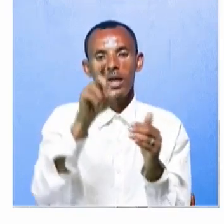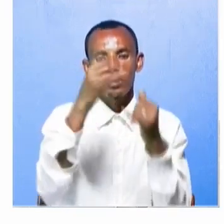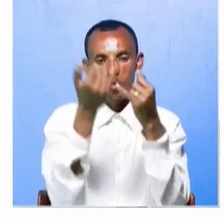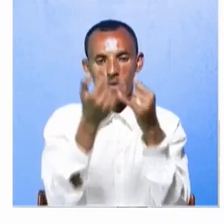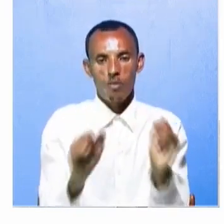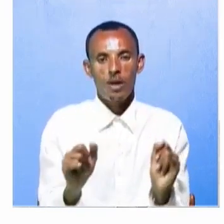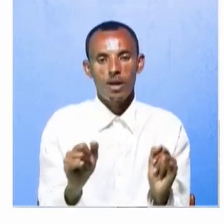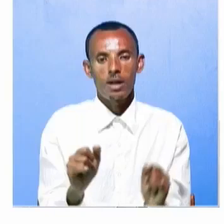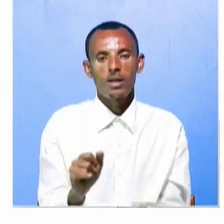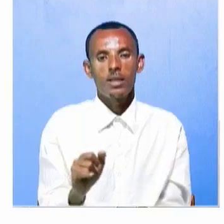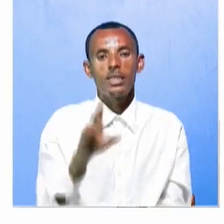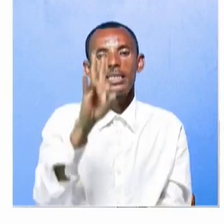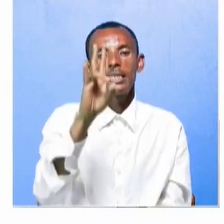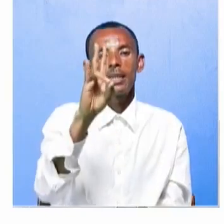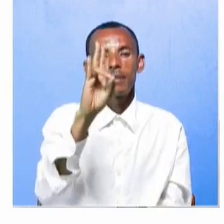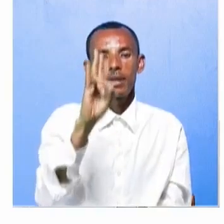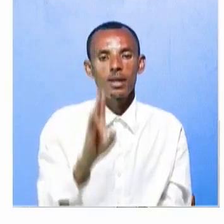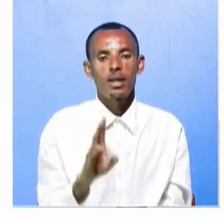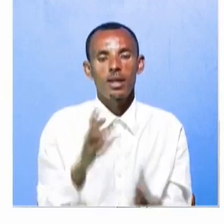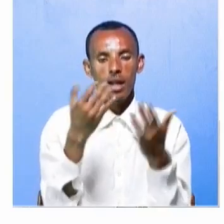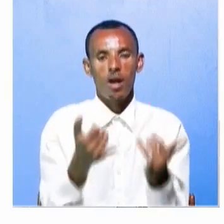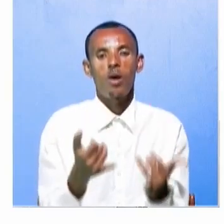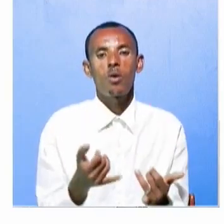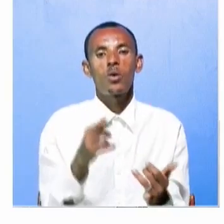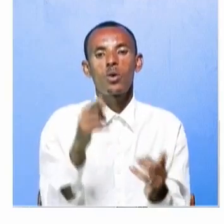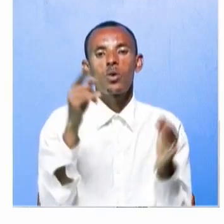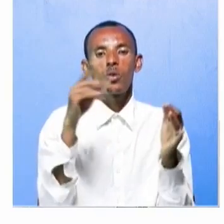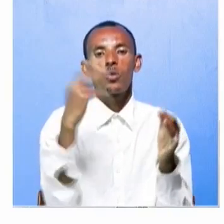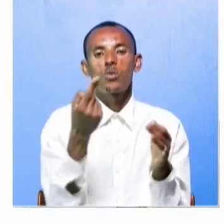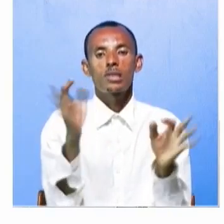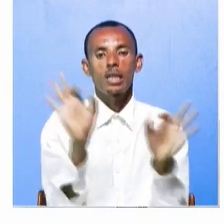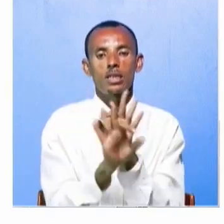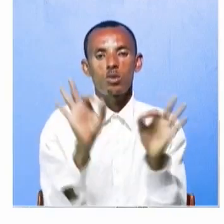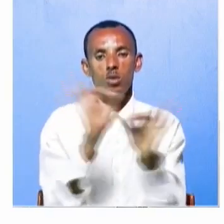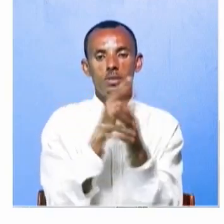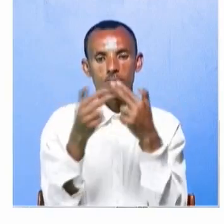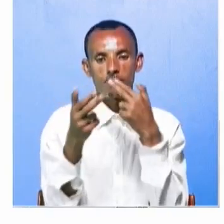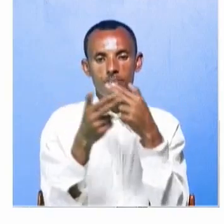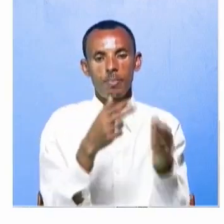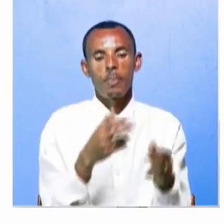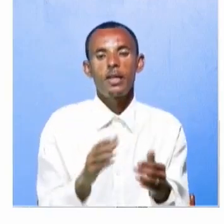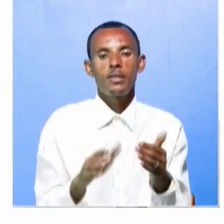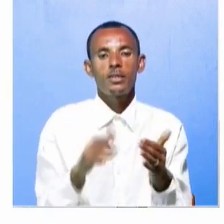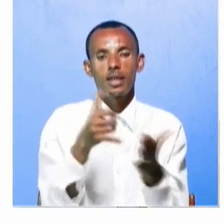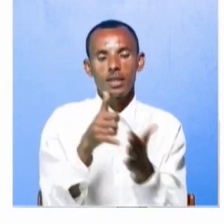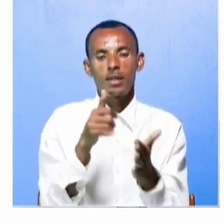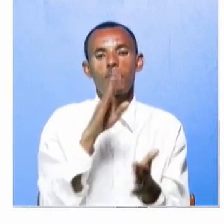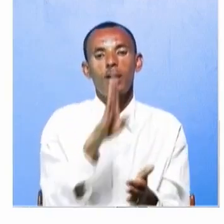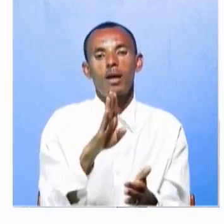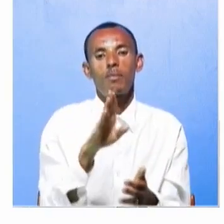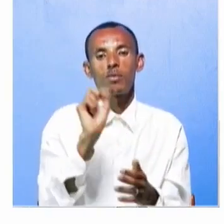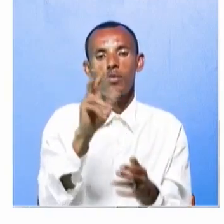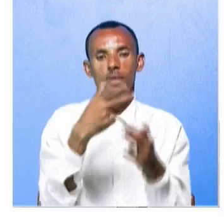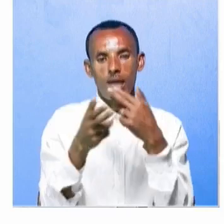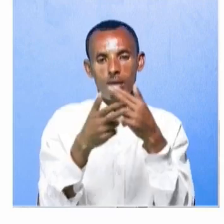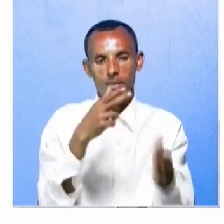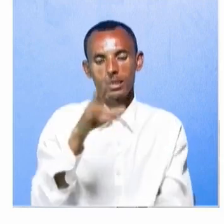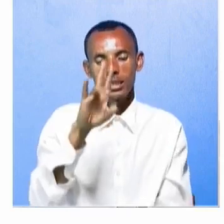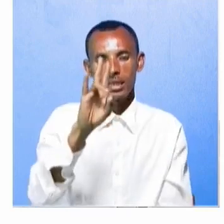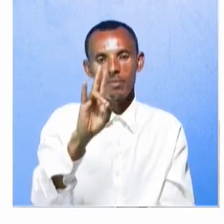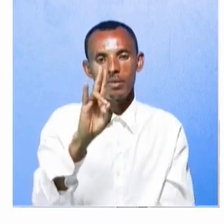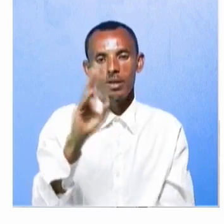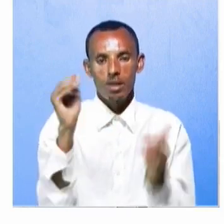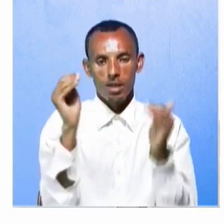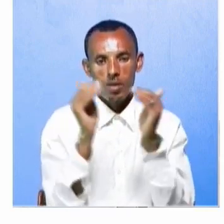over 7. Now you can crisscross it. Then it becomes 12 times 7